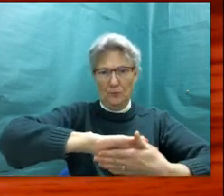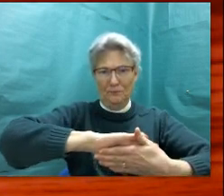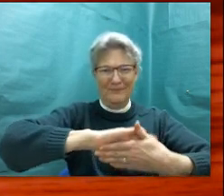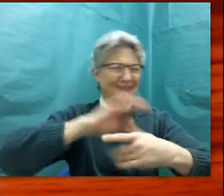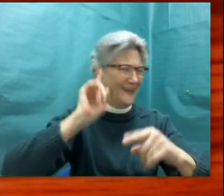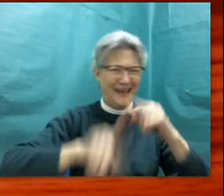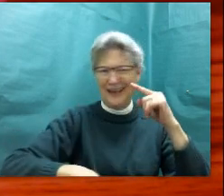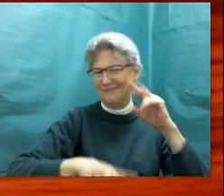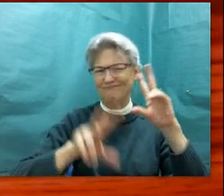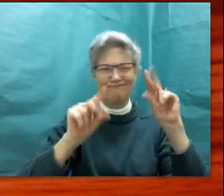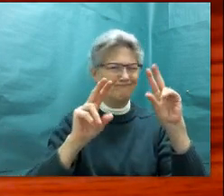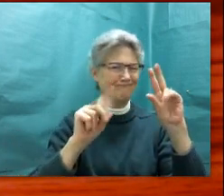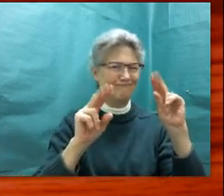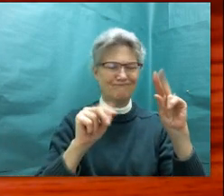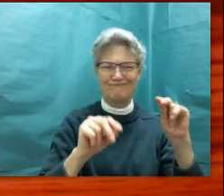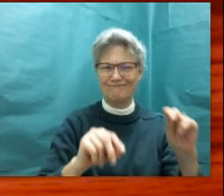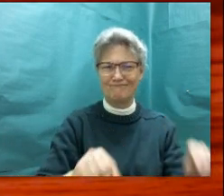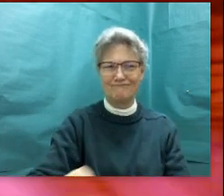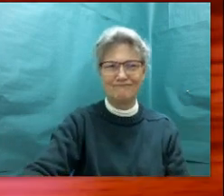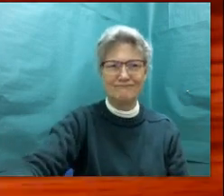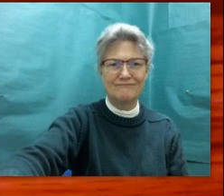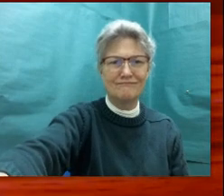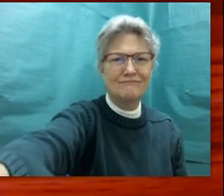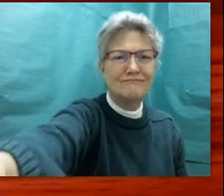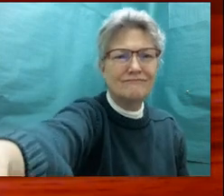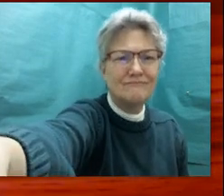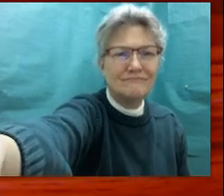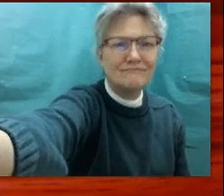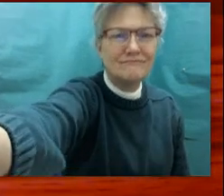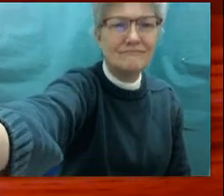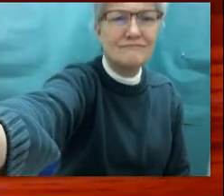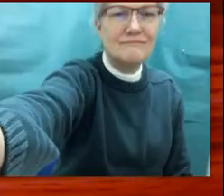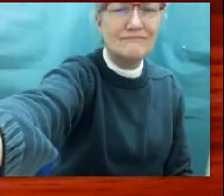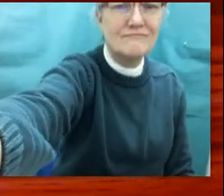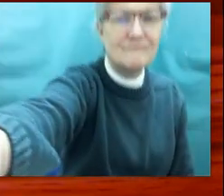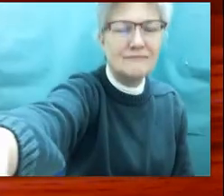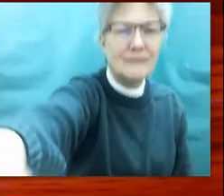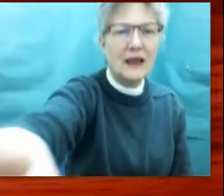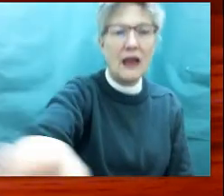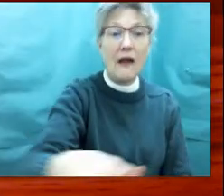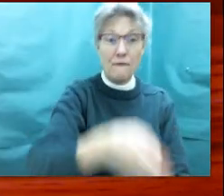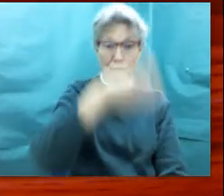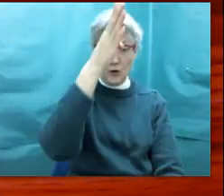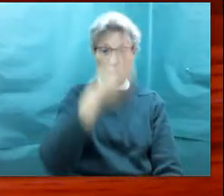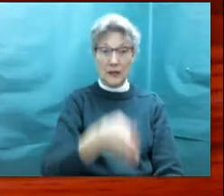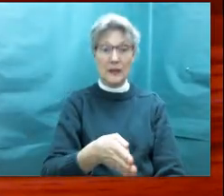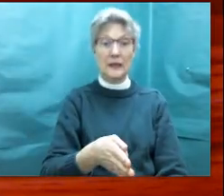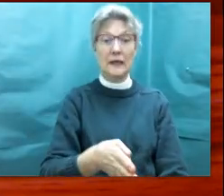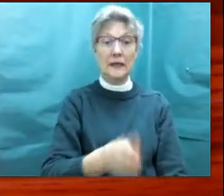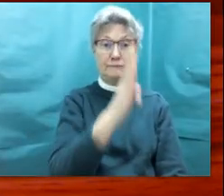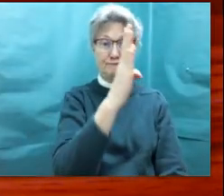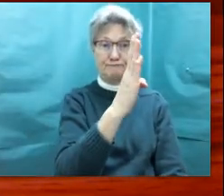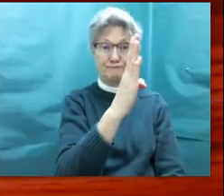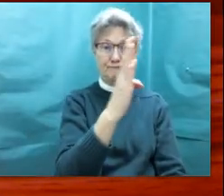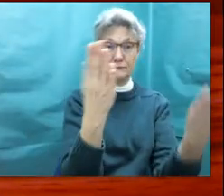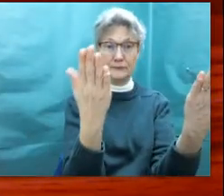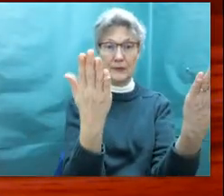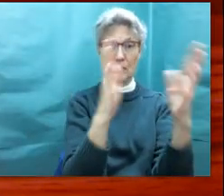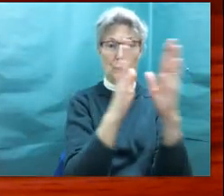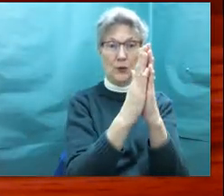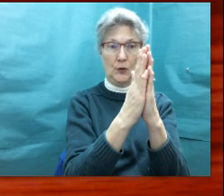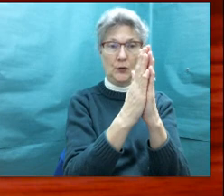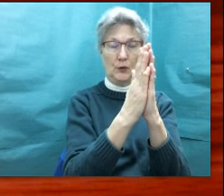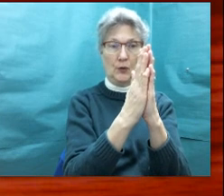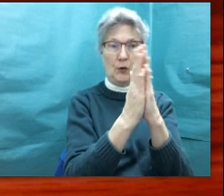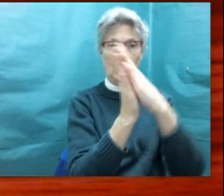L horizontally to have a line of symmetry. I want you to try vertically and diagonally. See if you can come up with how